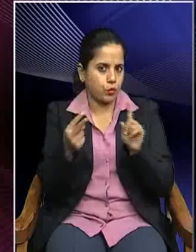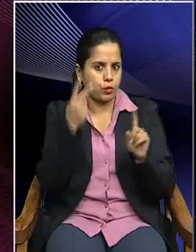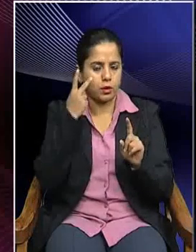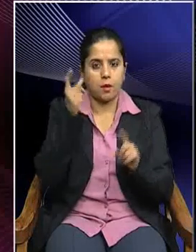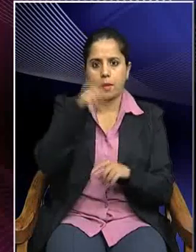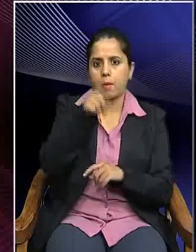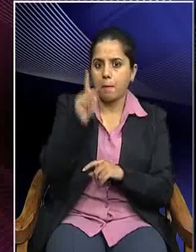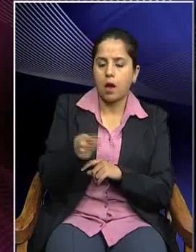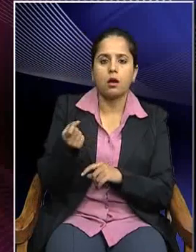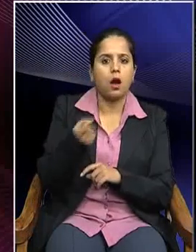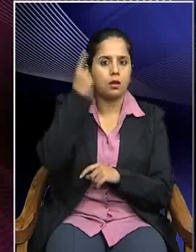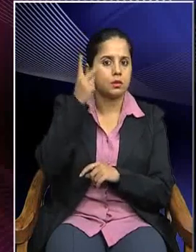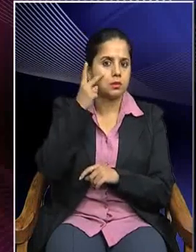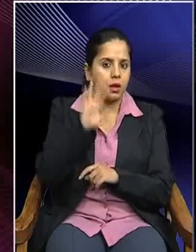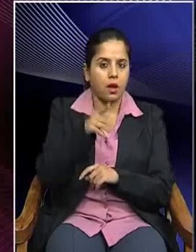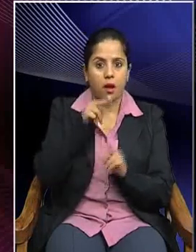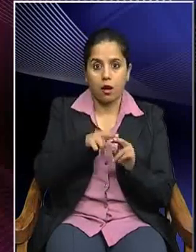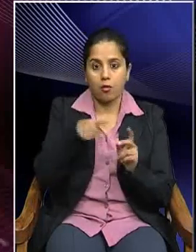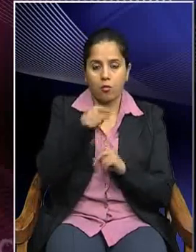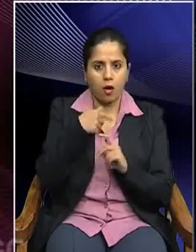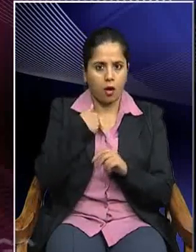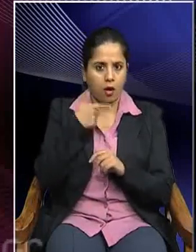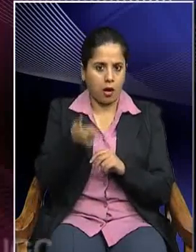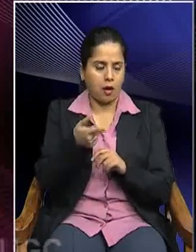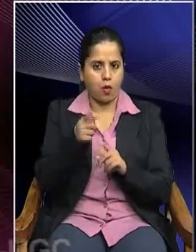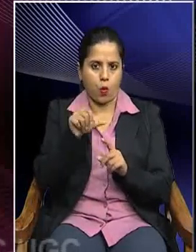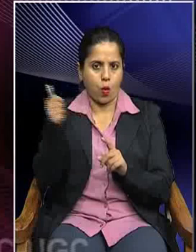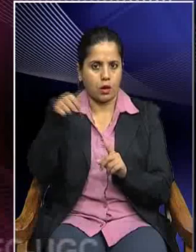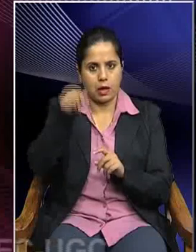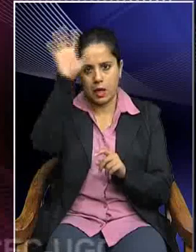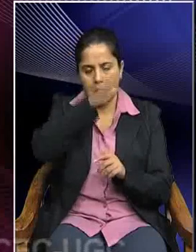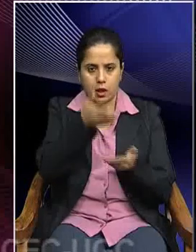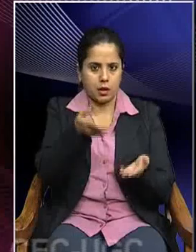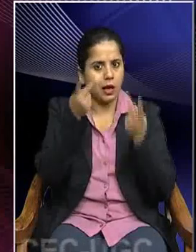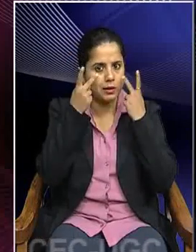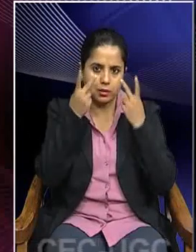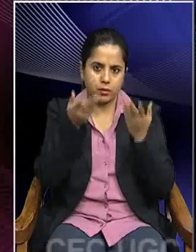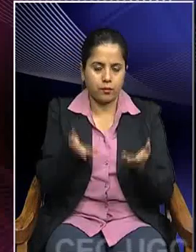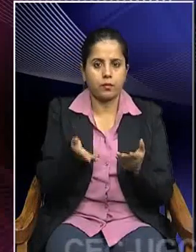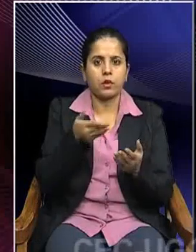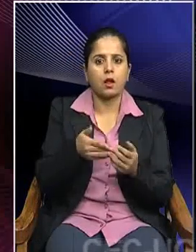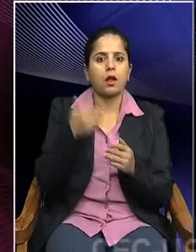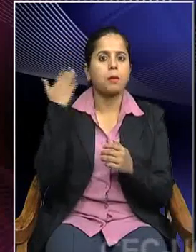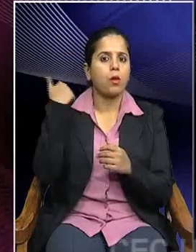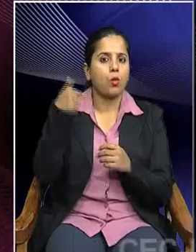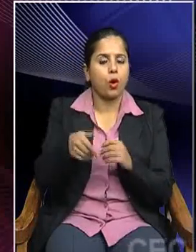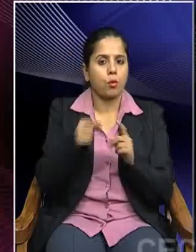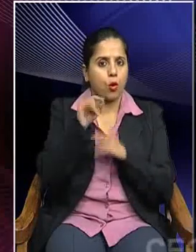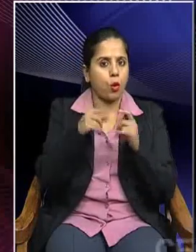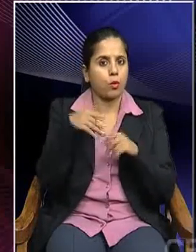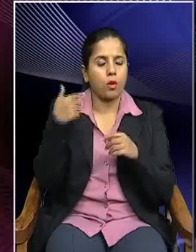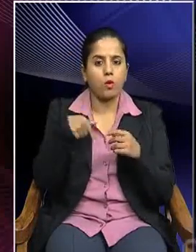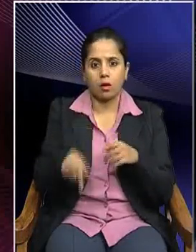to understand that if you look at India in the post-Mauryan period, then what